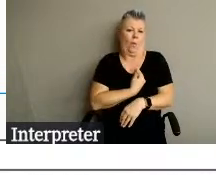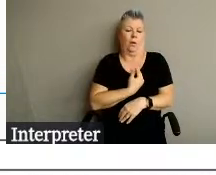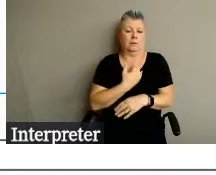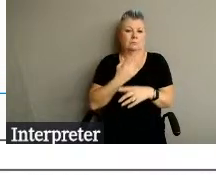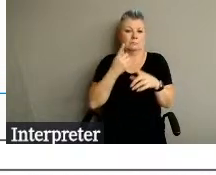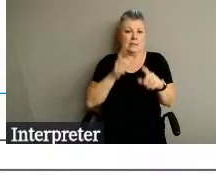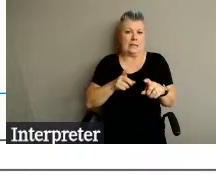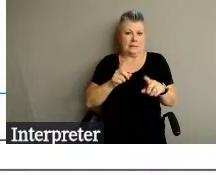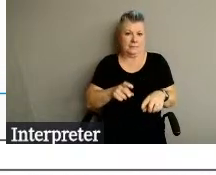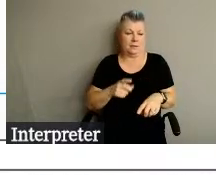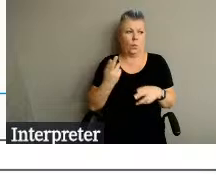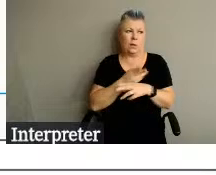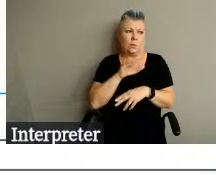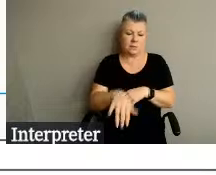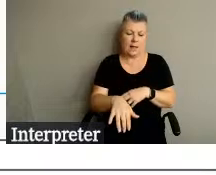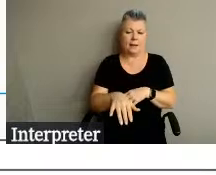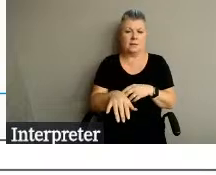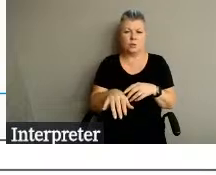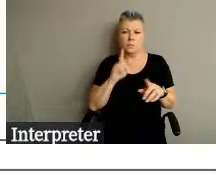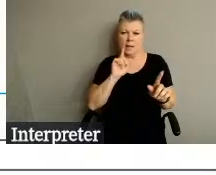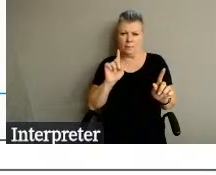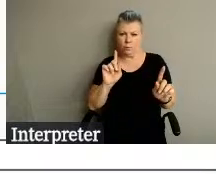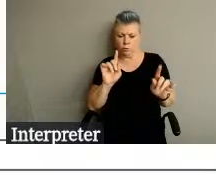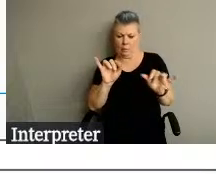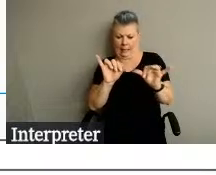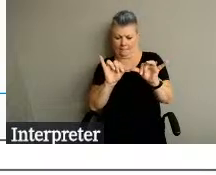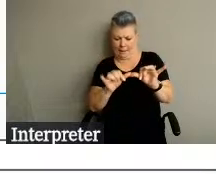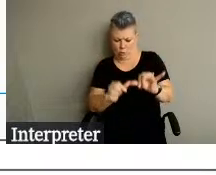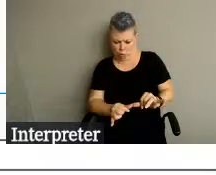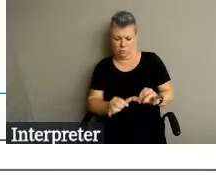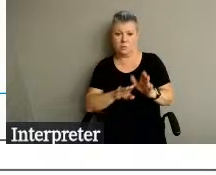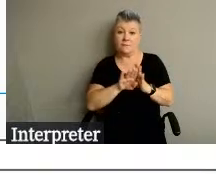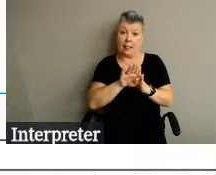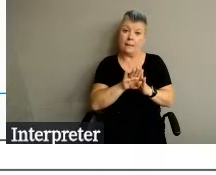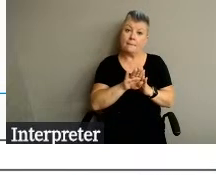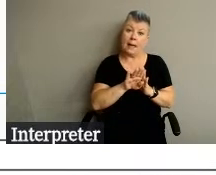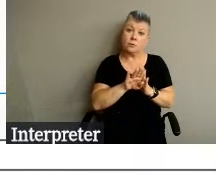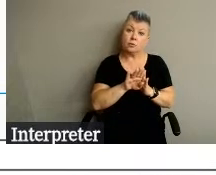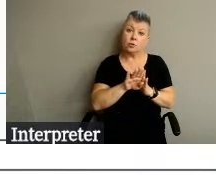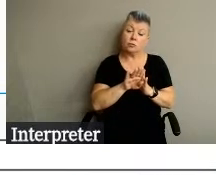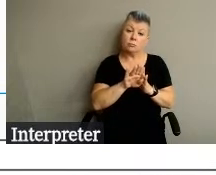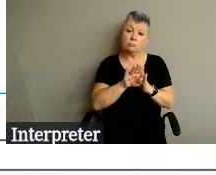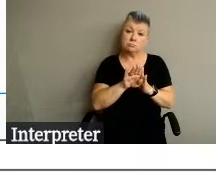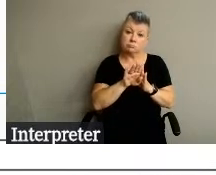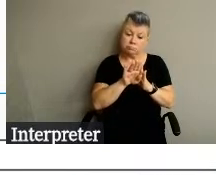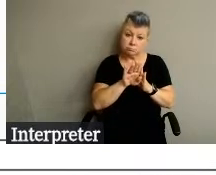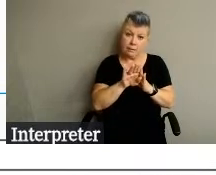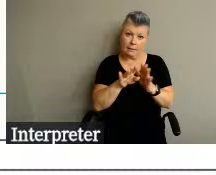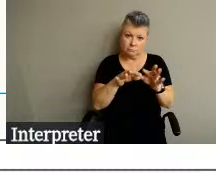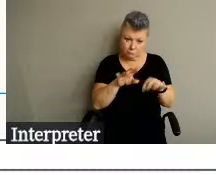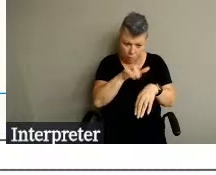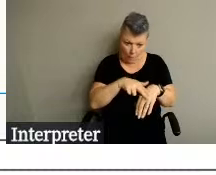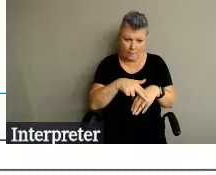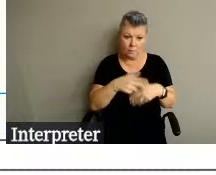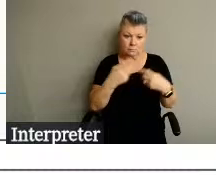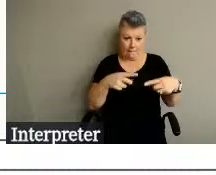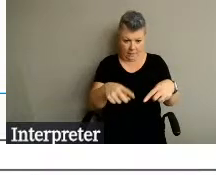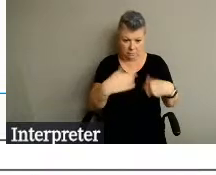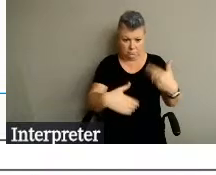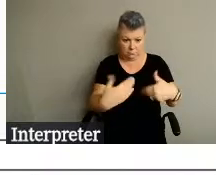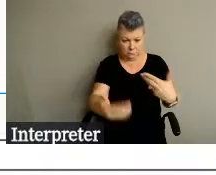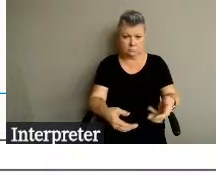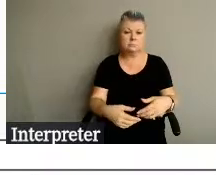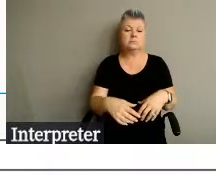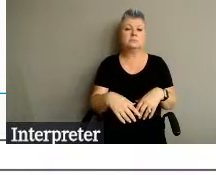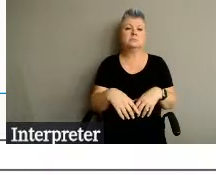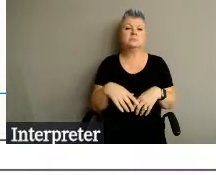just calibrate. These are developmental milestones and when they might occur. So is it something that a child is doing consistently? Is it something